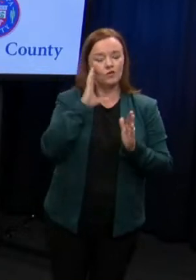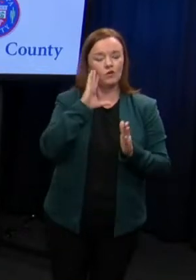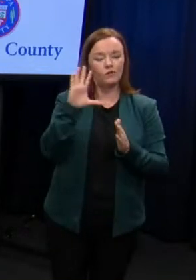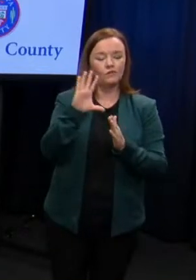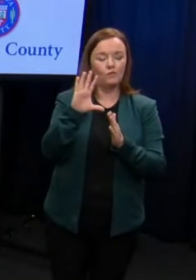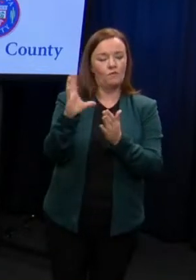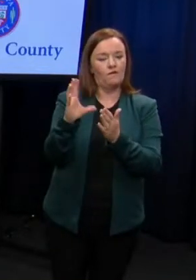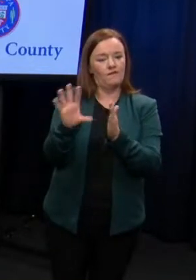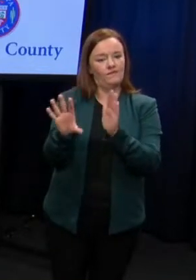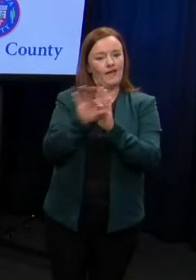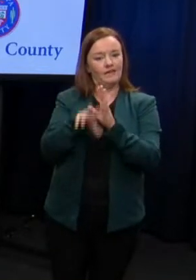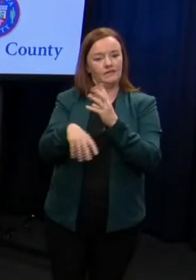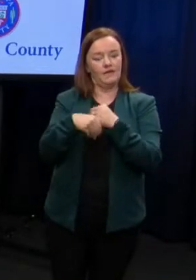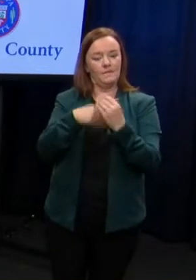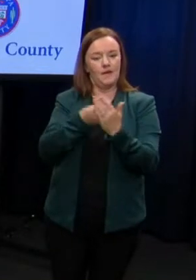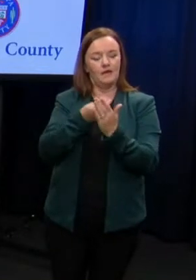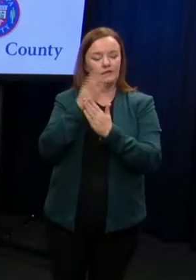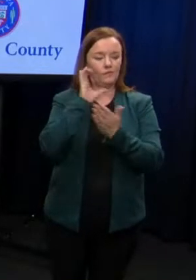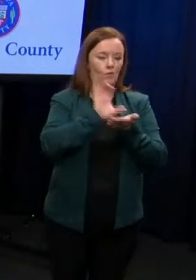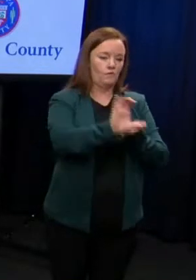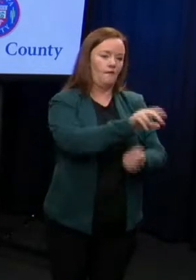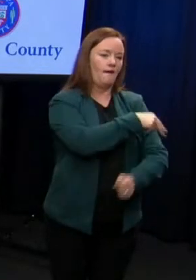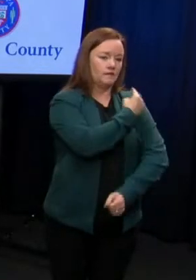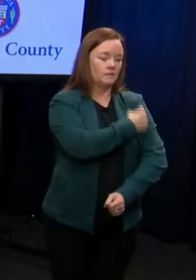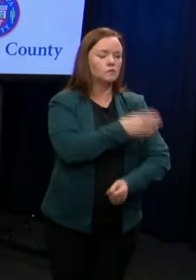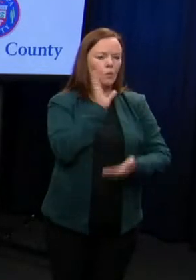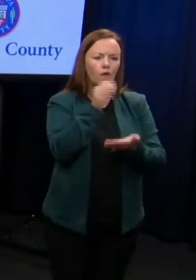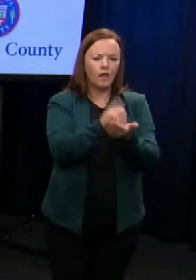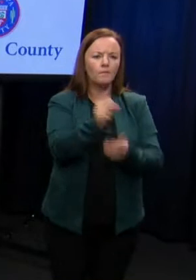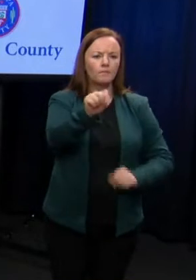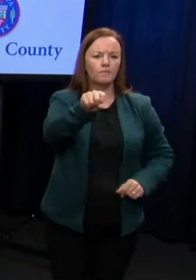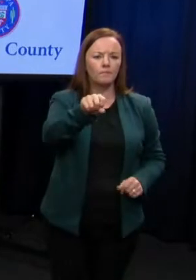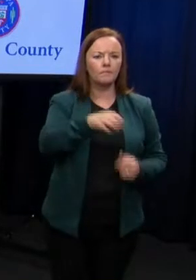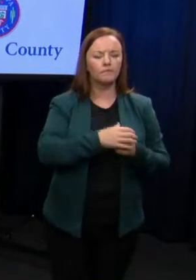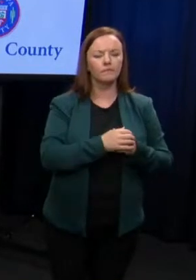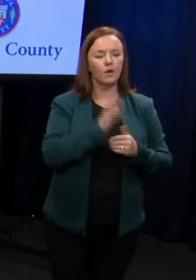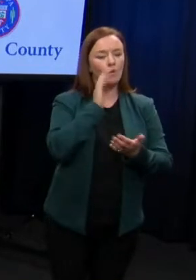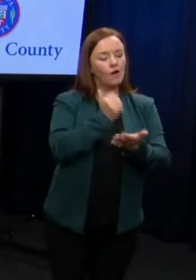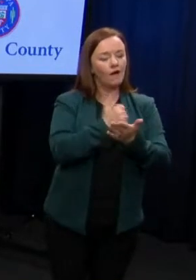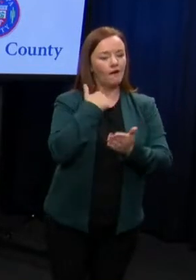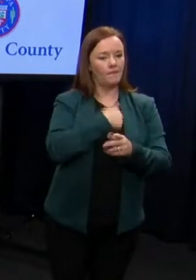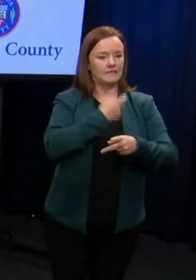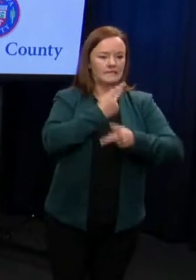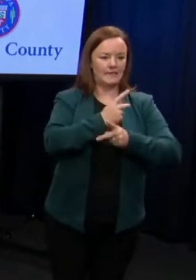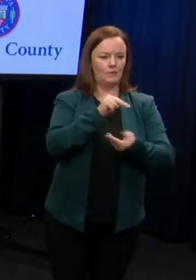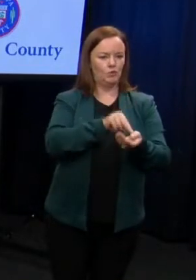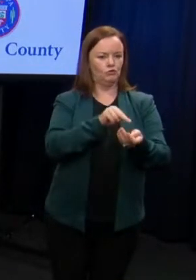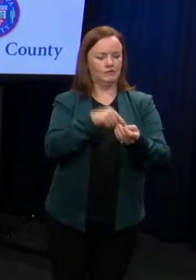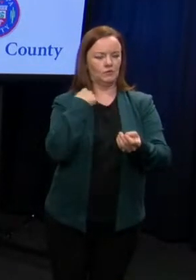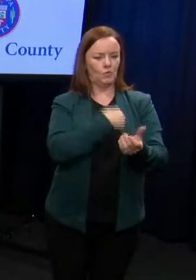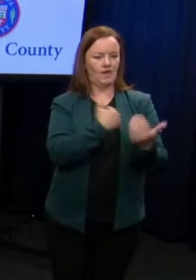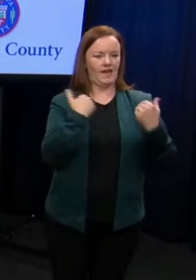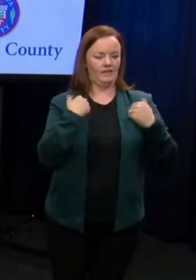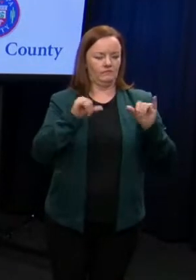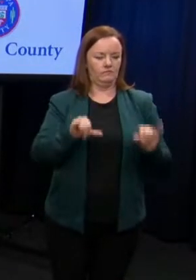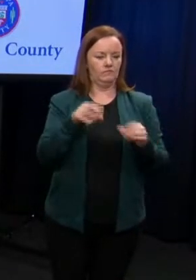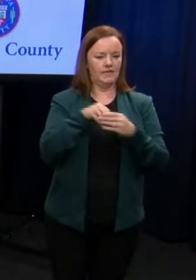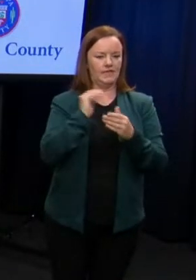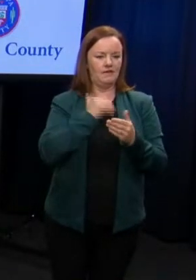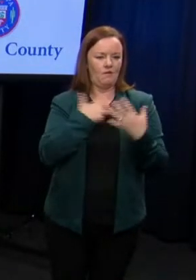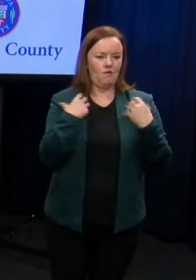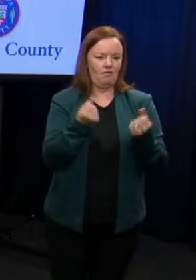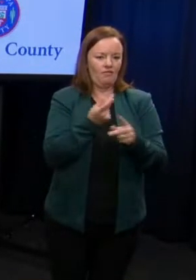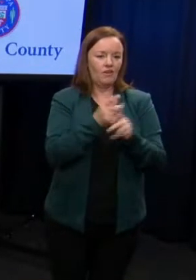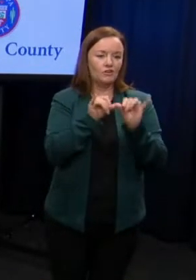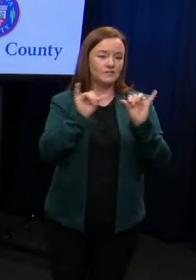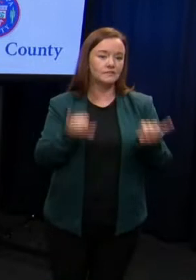for the hospital systems, and it's going to help. It's going to help keep the nurses that we have within our healthcare system. It's going to help